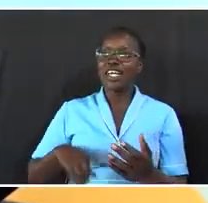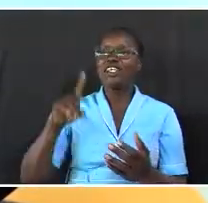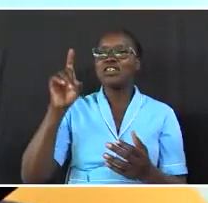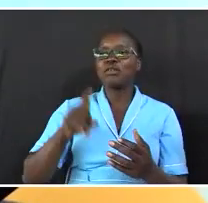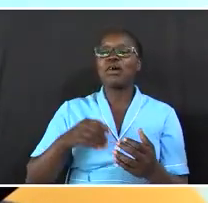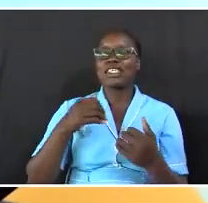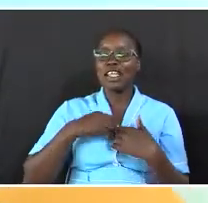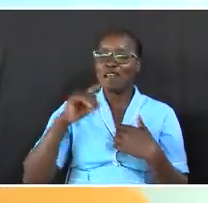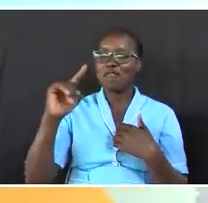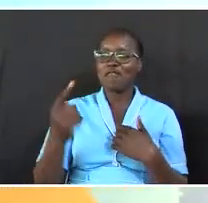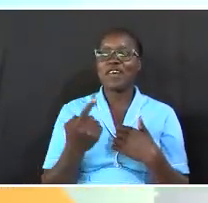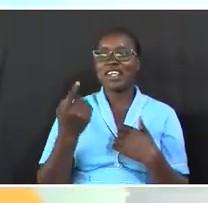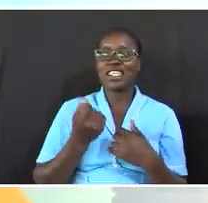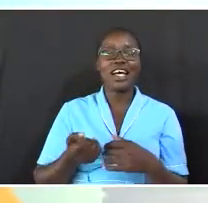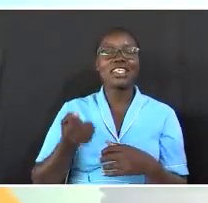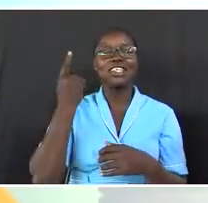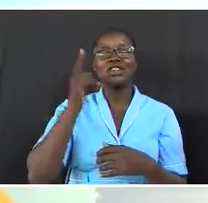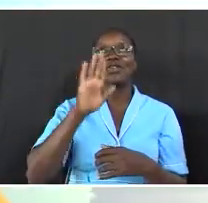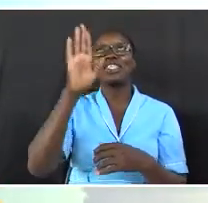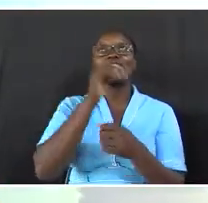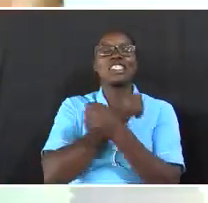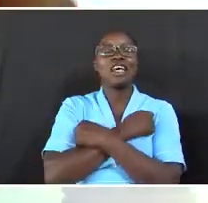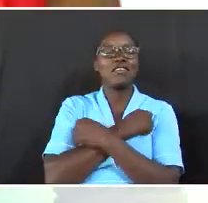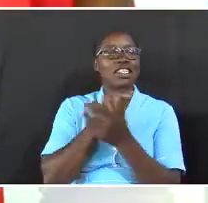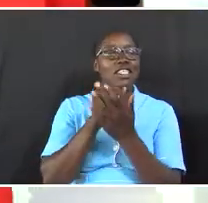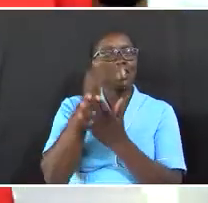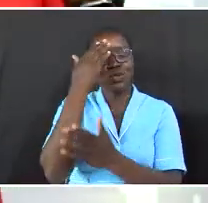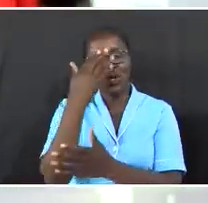have first understood his love. And that's why